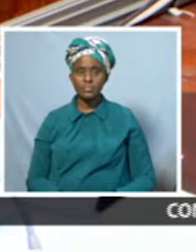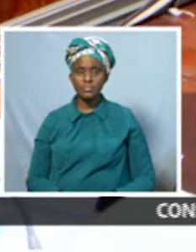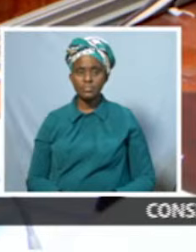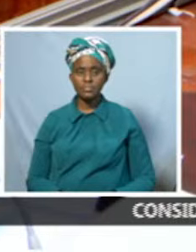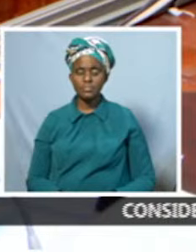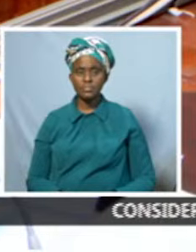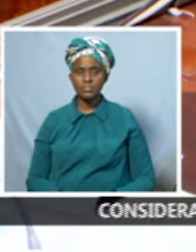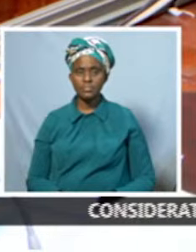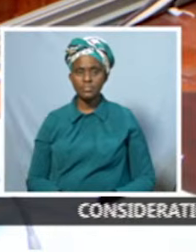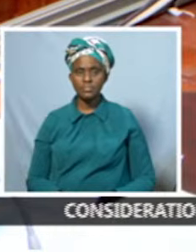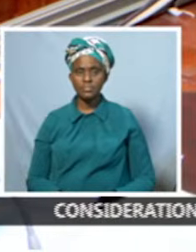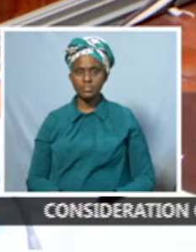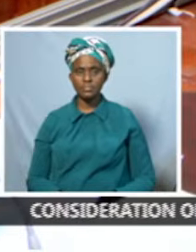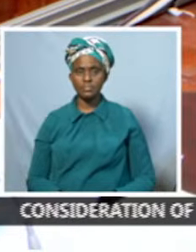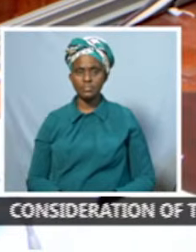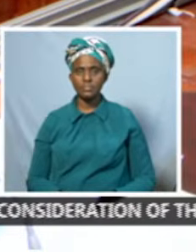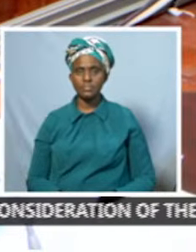motion.